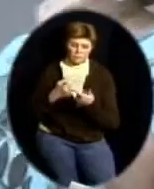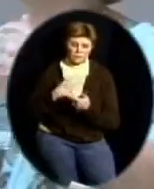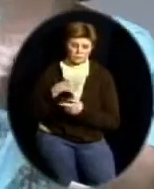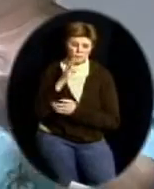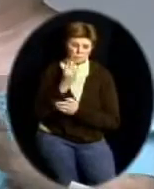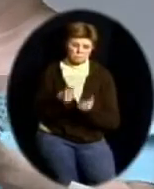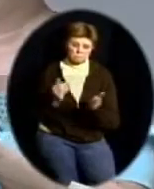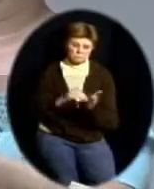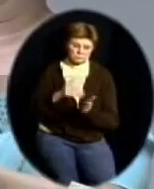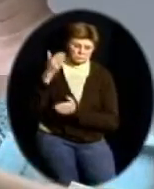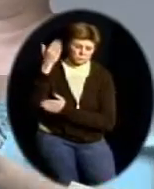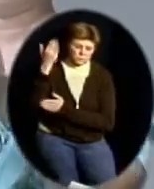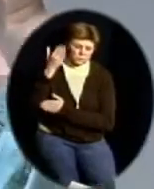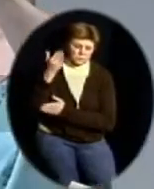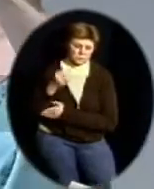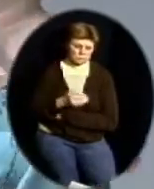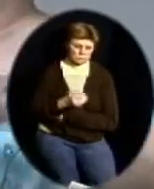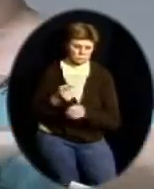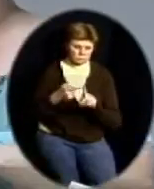Welcome. Thank you.